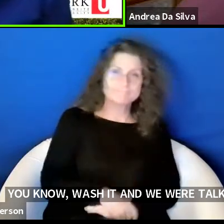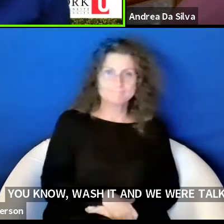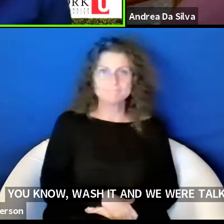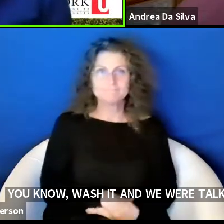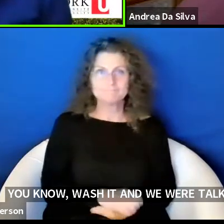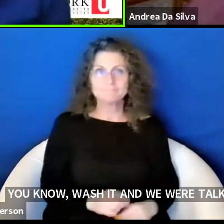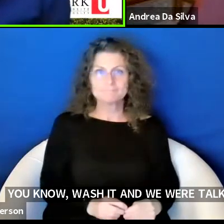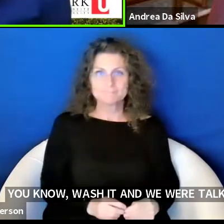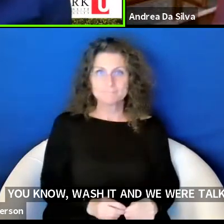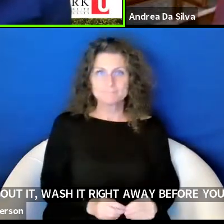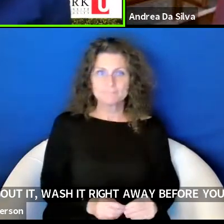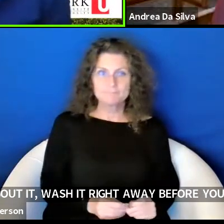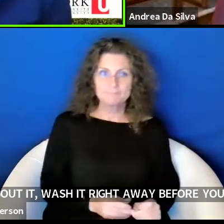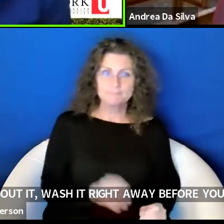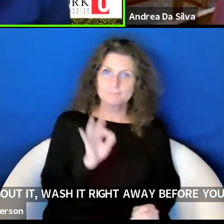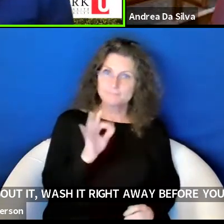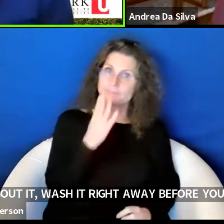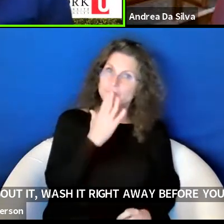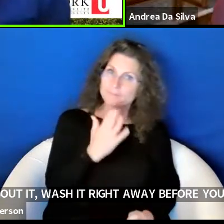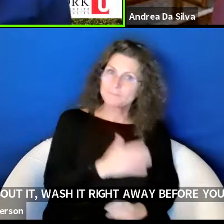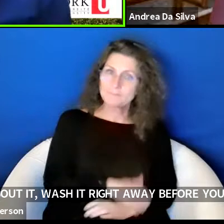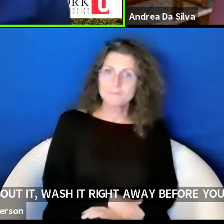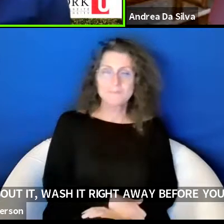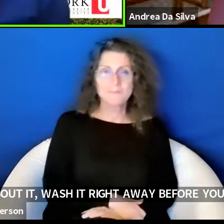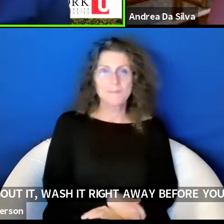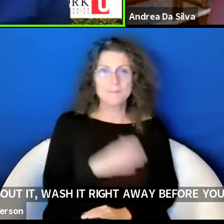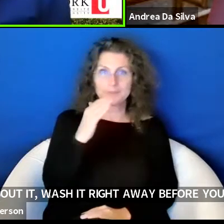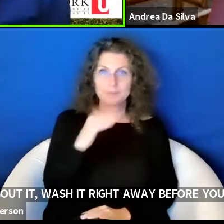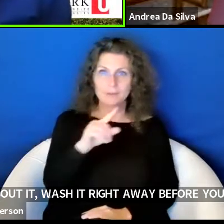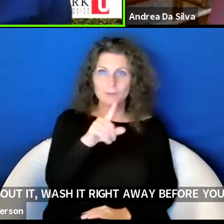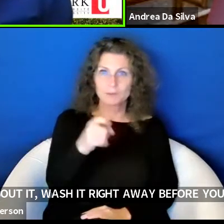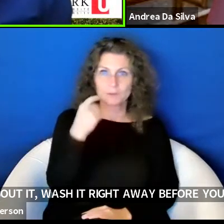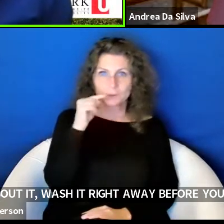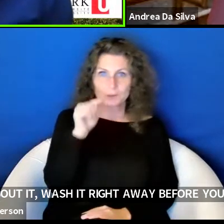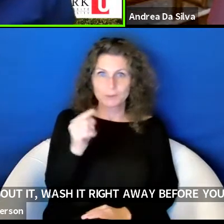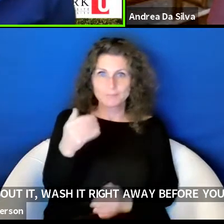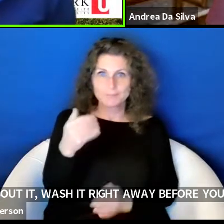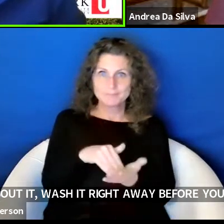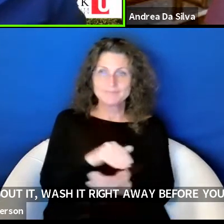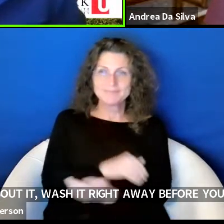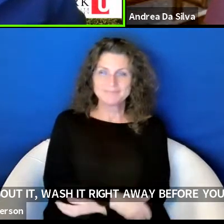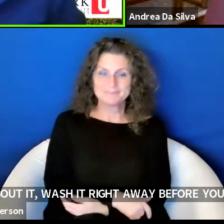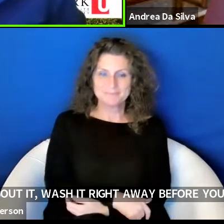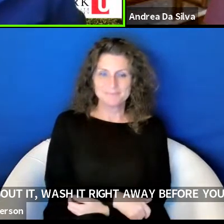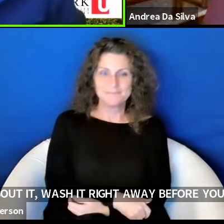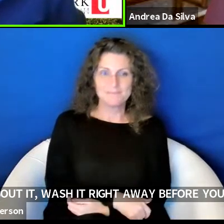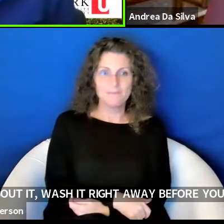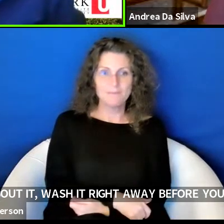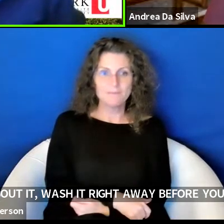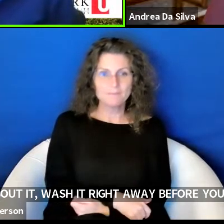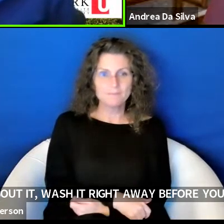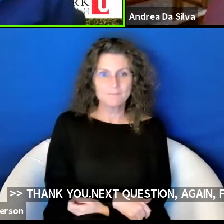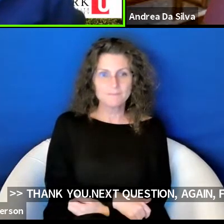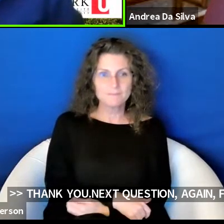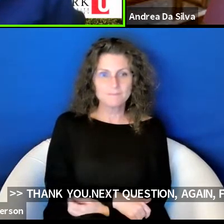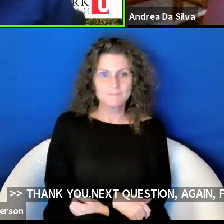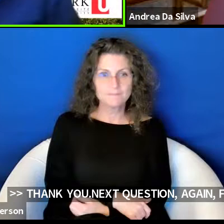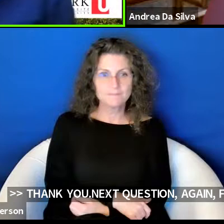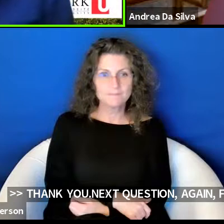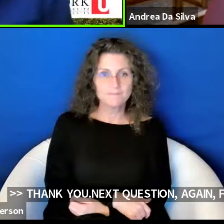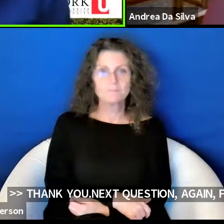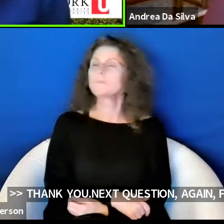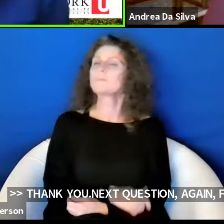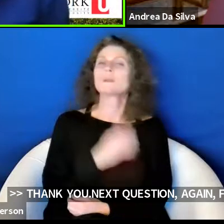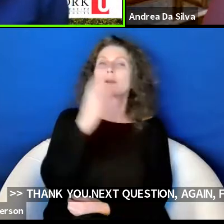Thank you. Next question again for you. And that is, why are masks mandatory